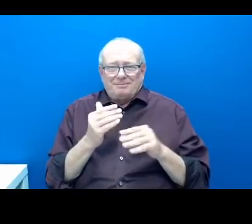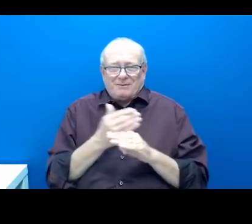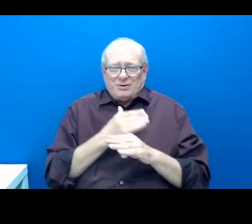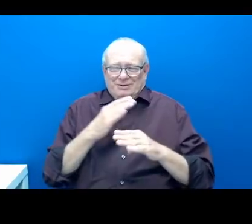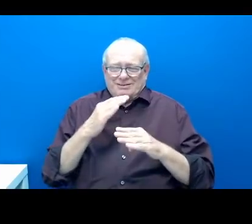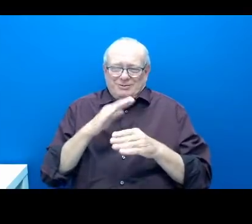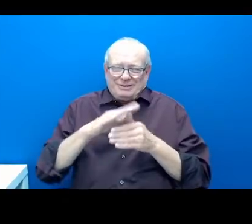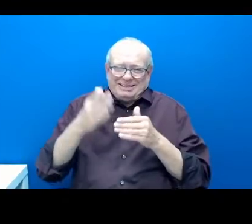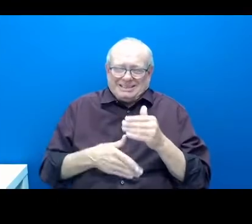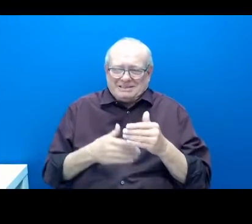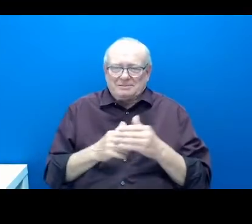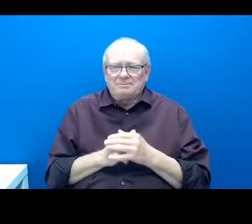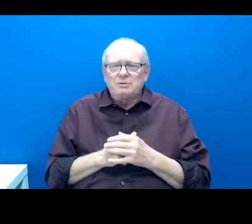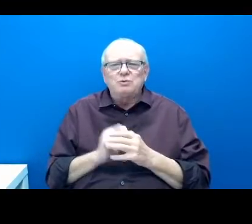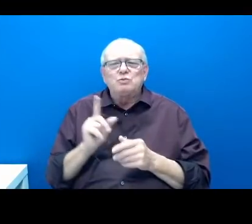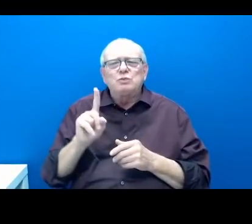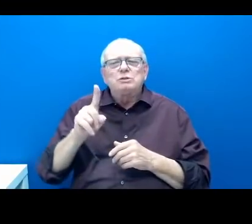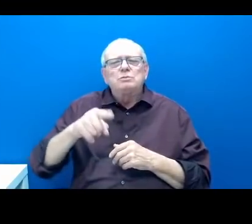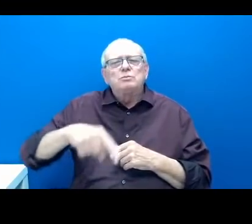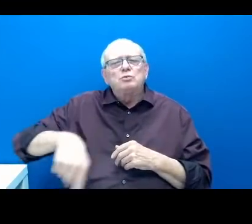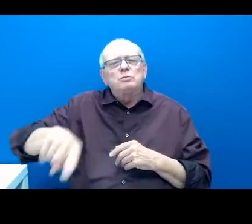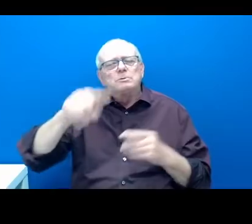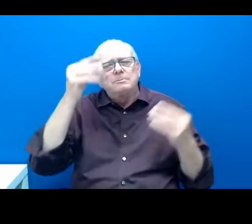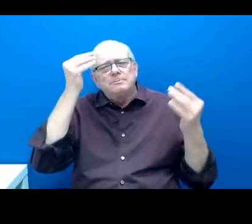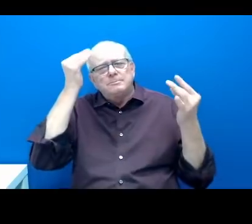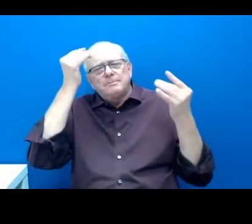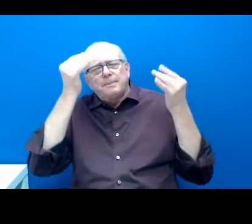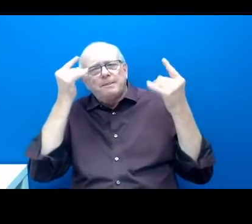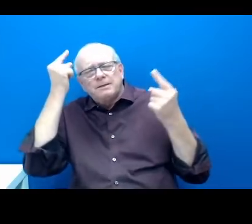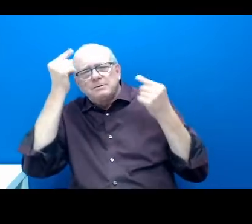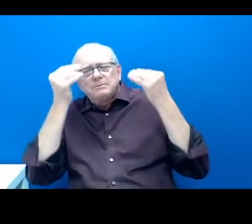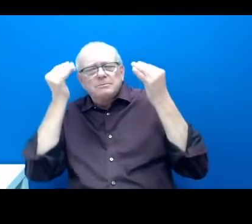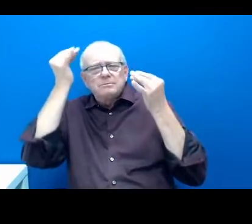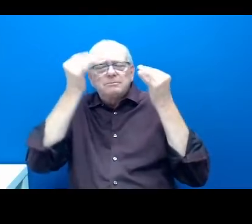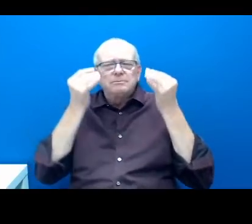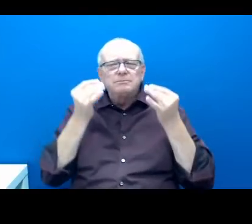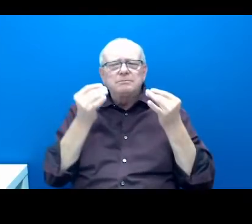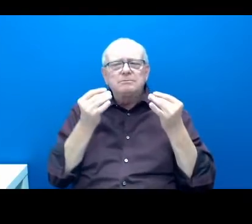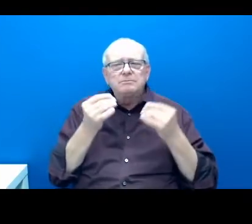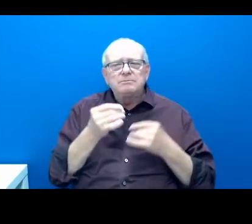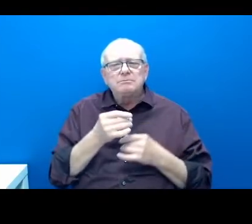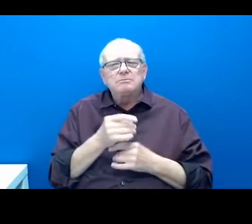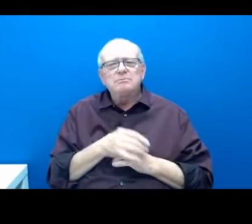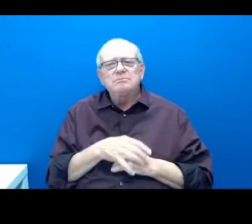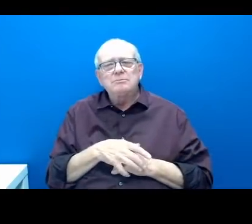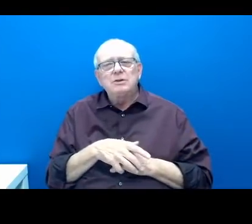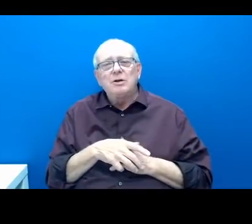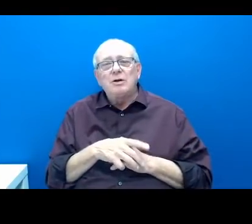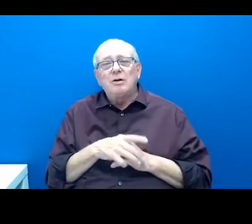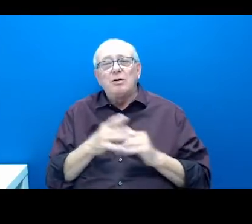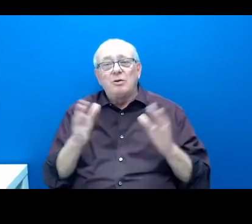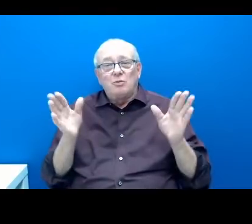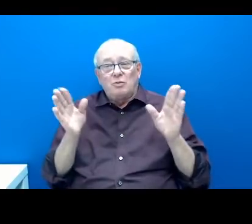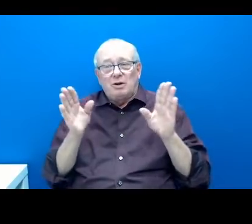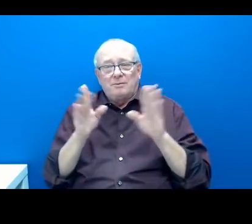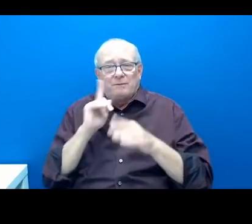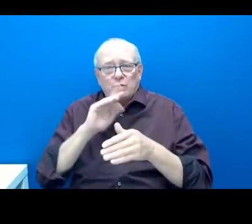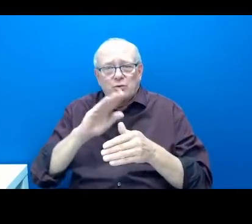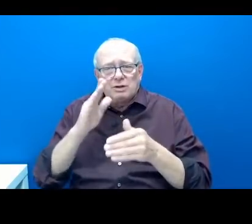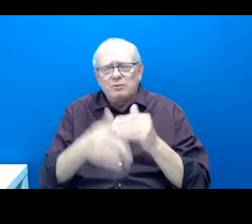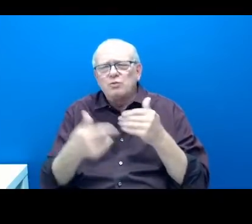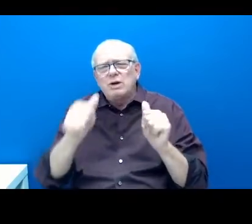what is everyone thinking right now, I guess? What would everyone like to leave Albertans with as